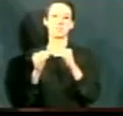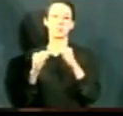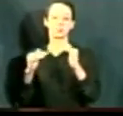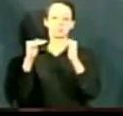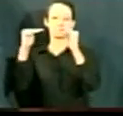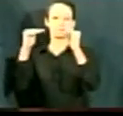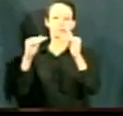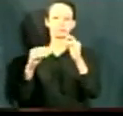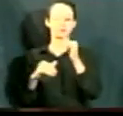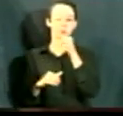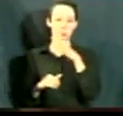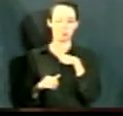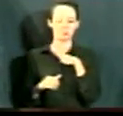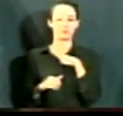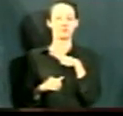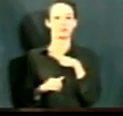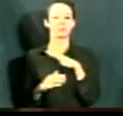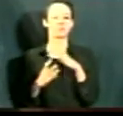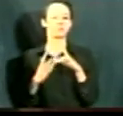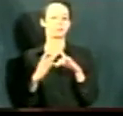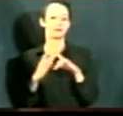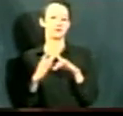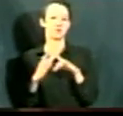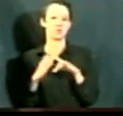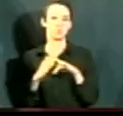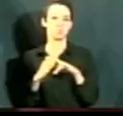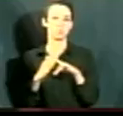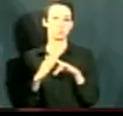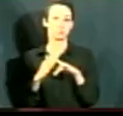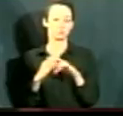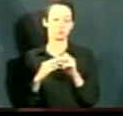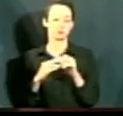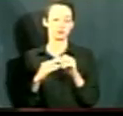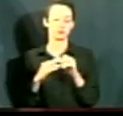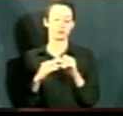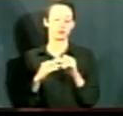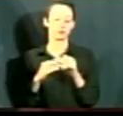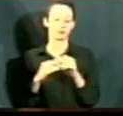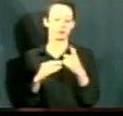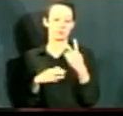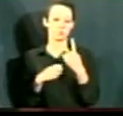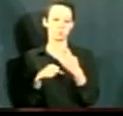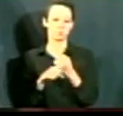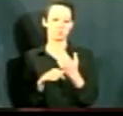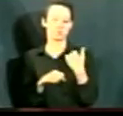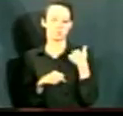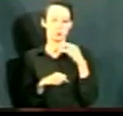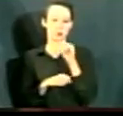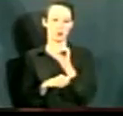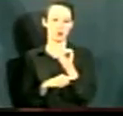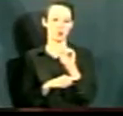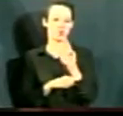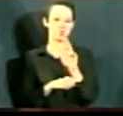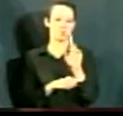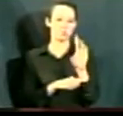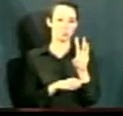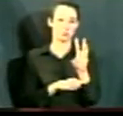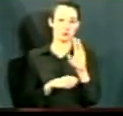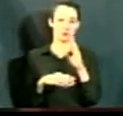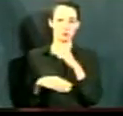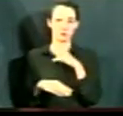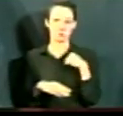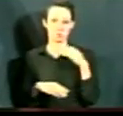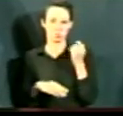the earliest affiliate in Tennessee. 2 years ago, all AAUW members in the U.S. were asked to contact Title